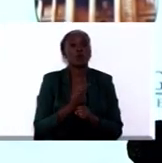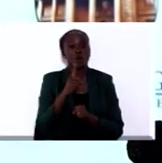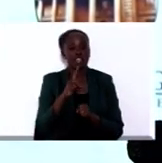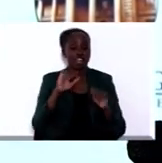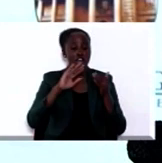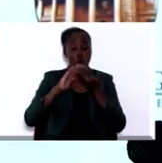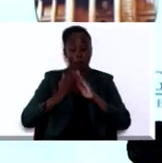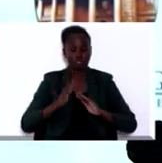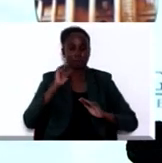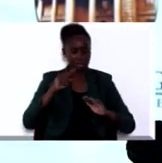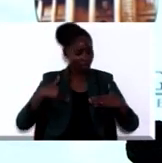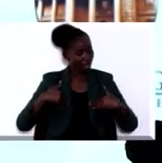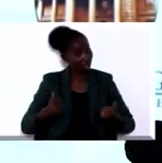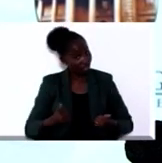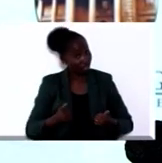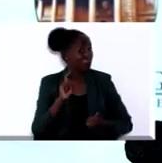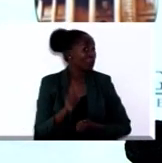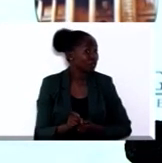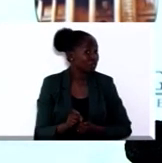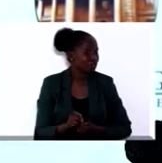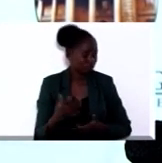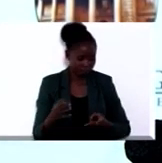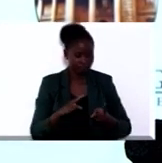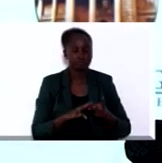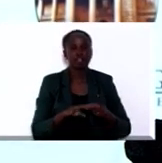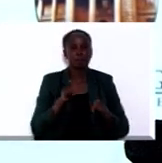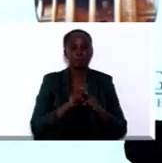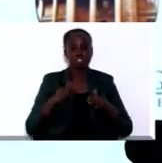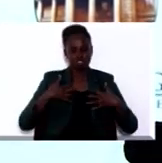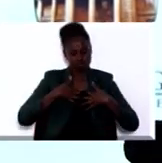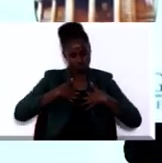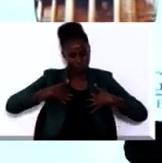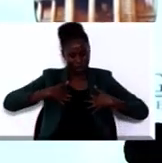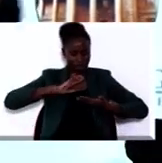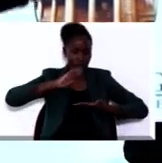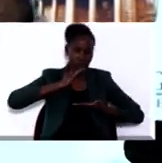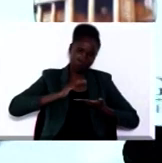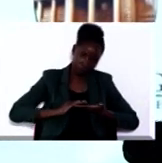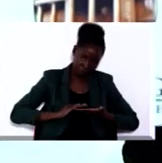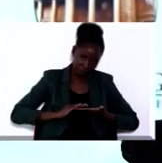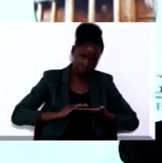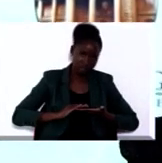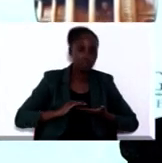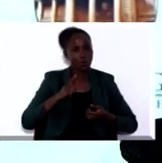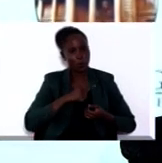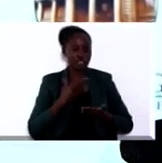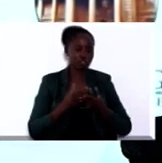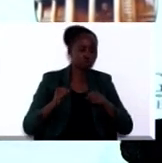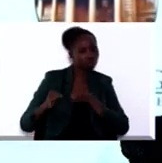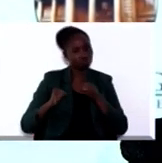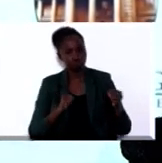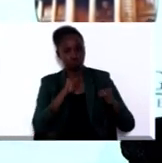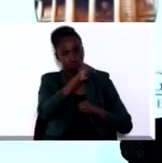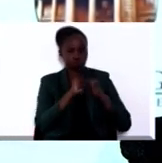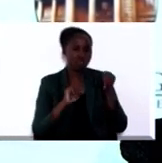be more healthier. We must reduce the level of stress as we deal with other important things by making sure